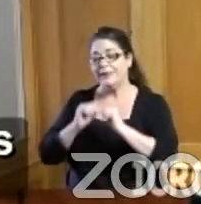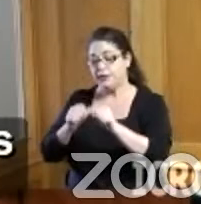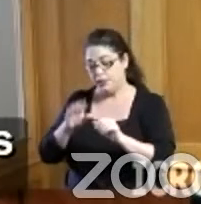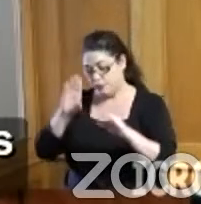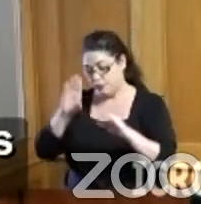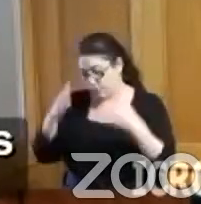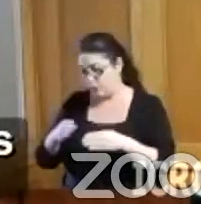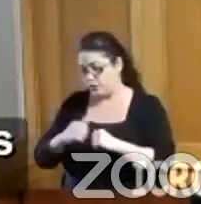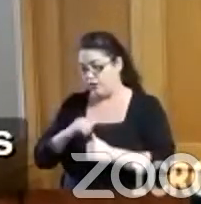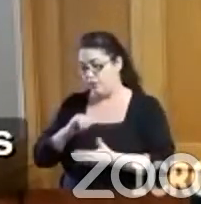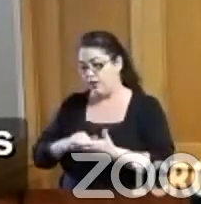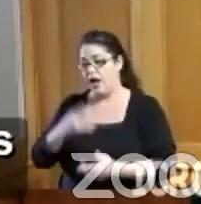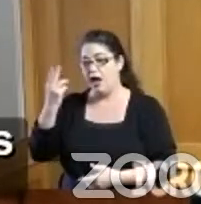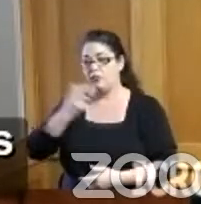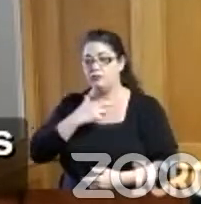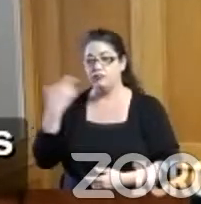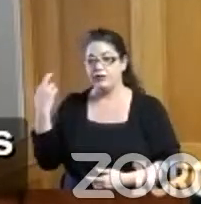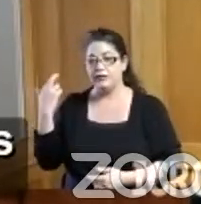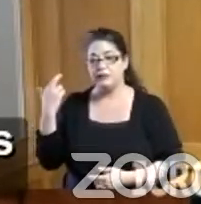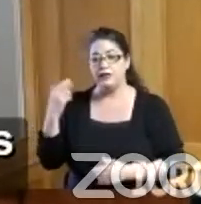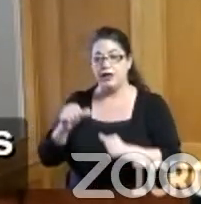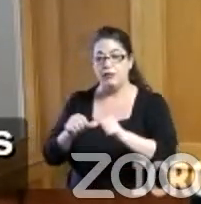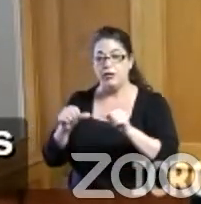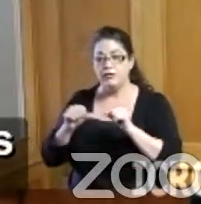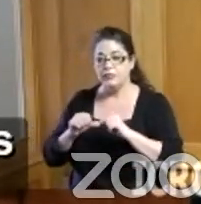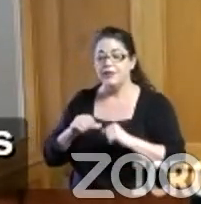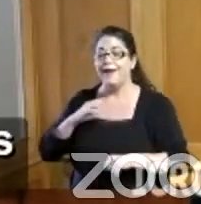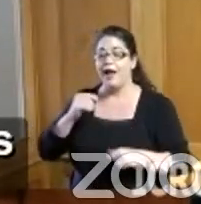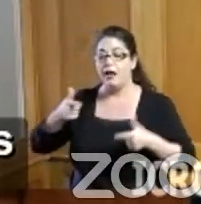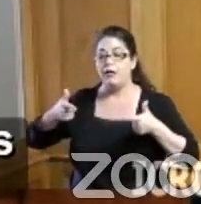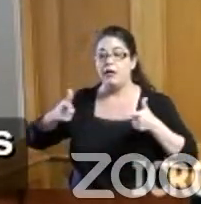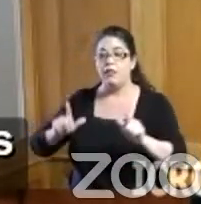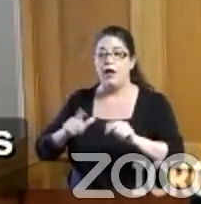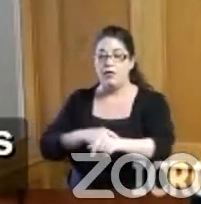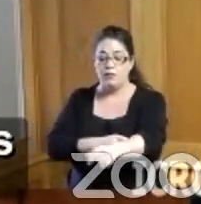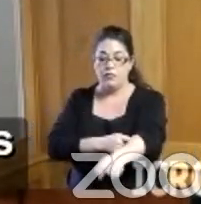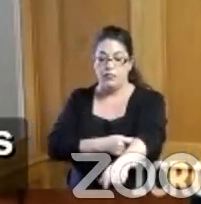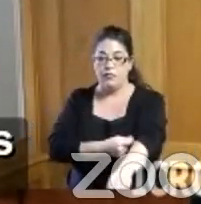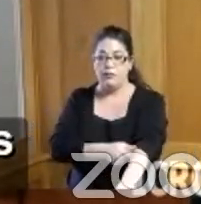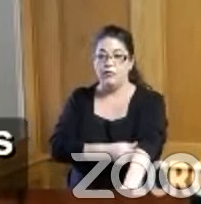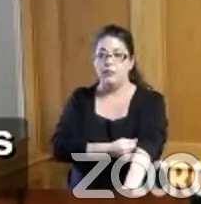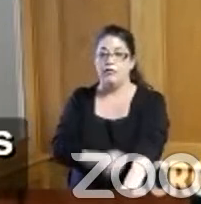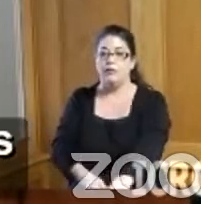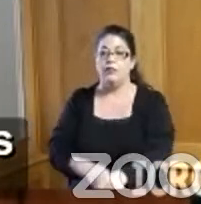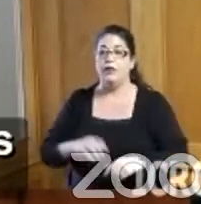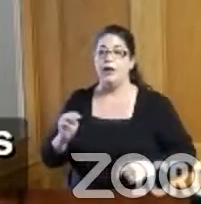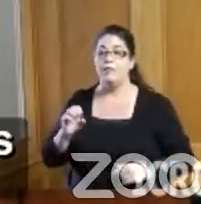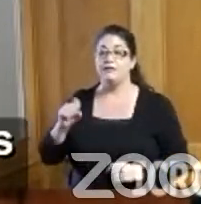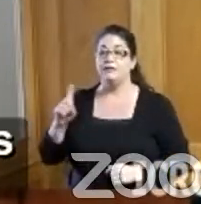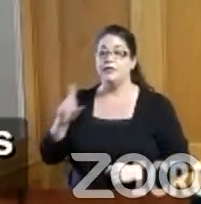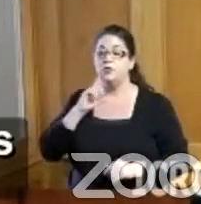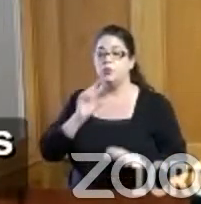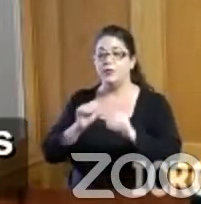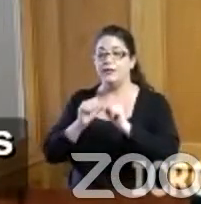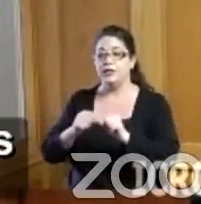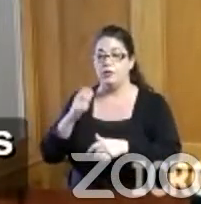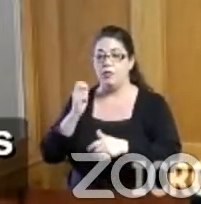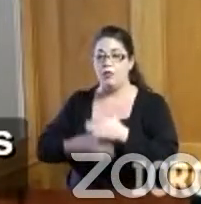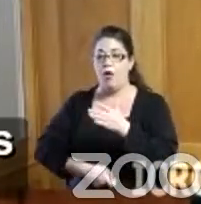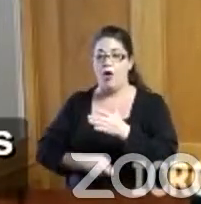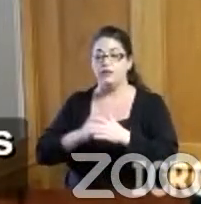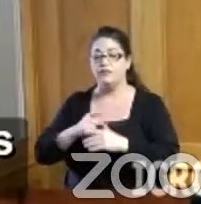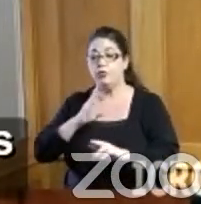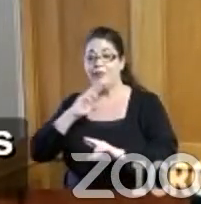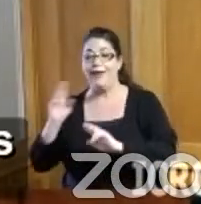efforts on these high-risk assets, as well as the allowance permits MSD to continue to reduce the cost of